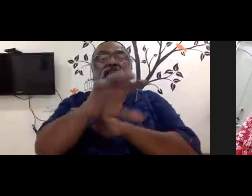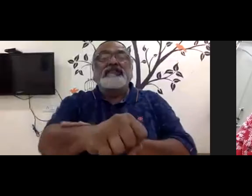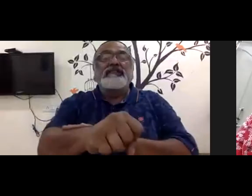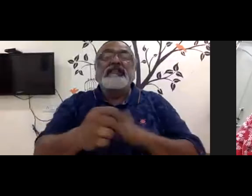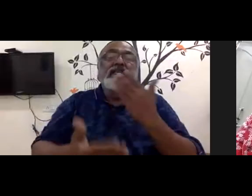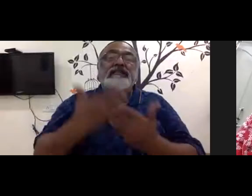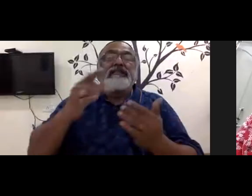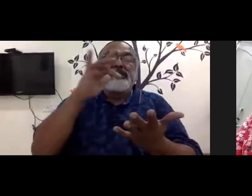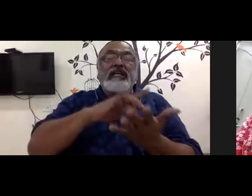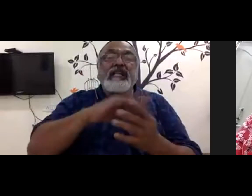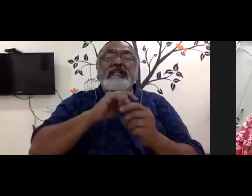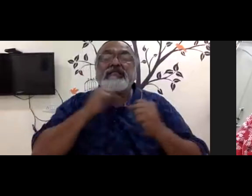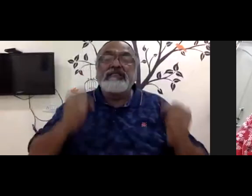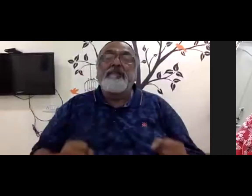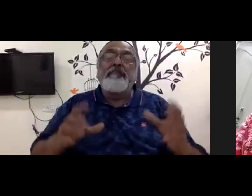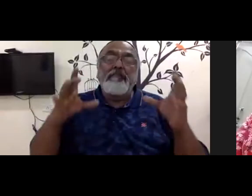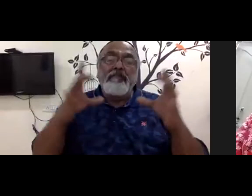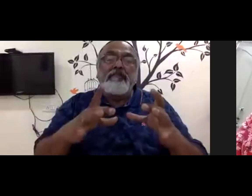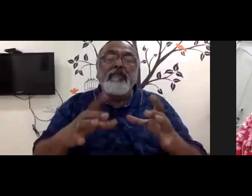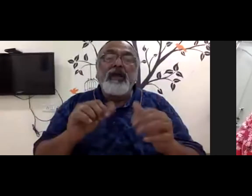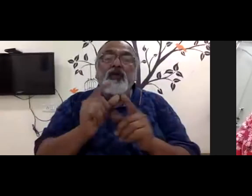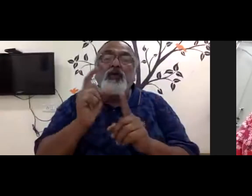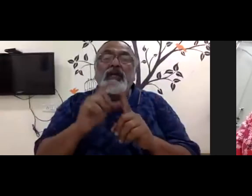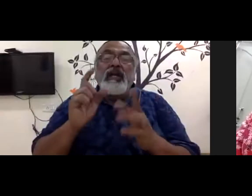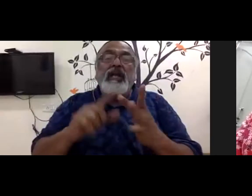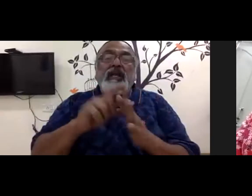definitely helps. Kindly share your views on this, ma'am.